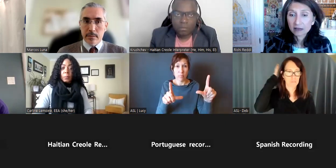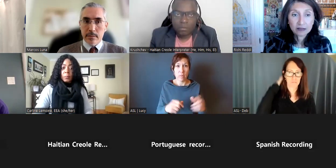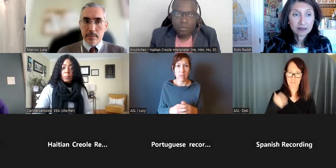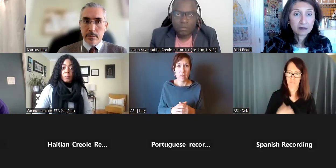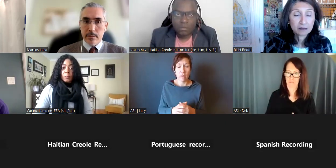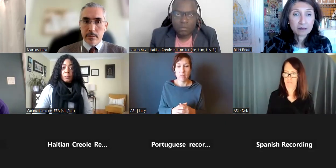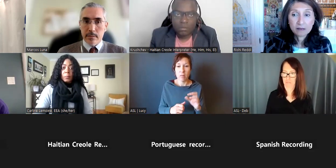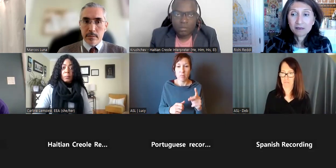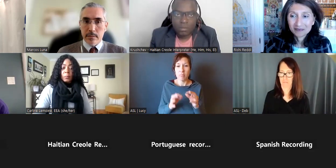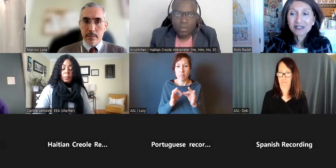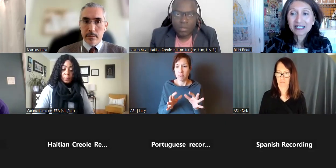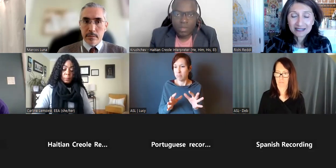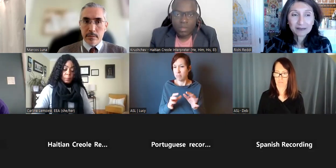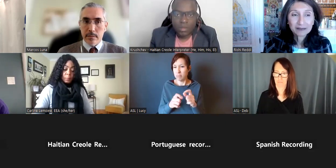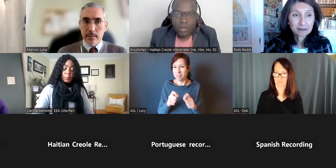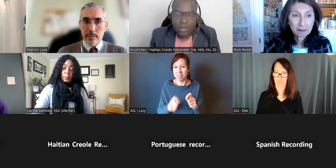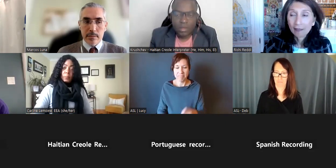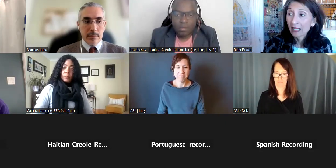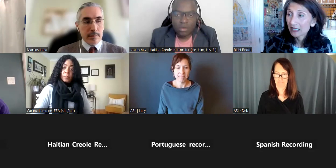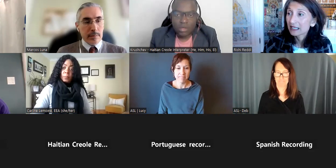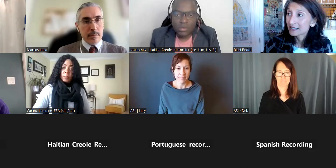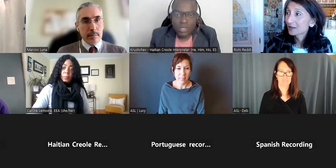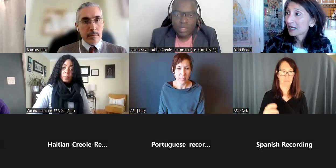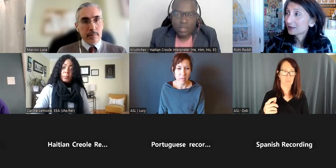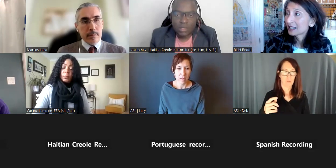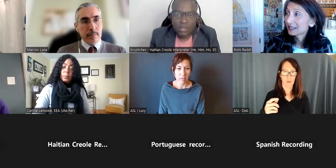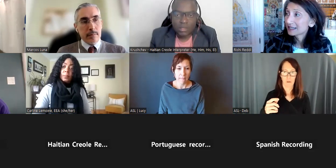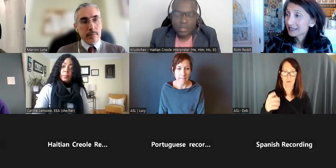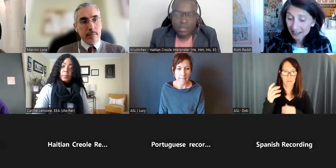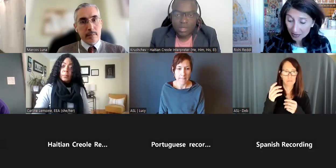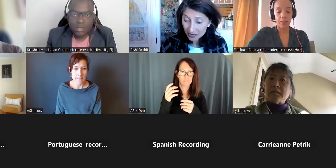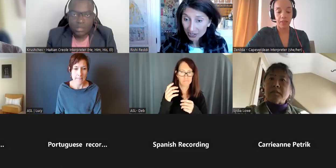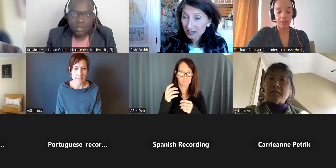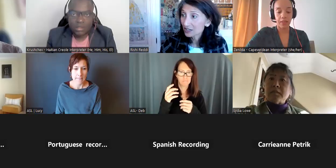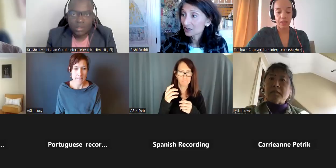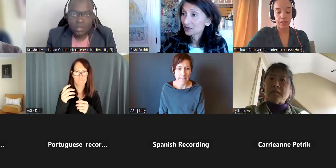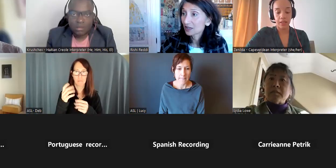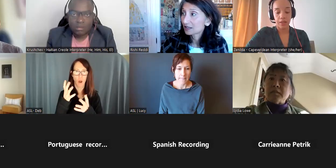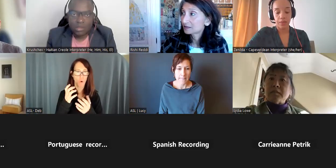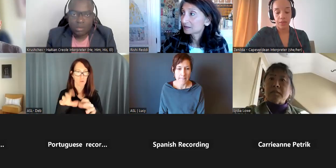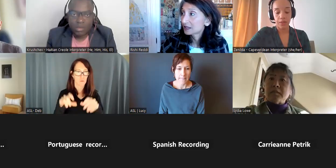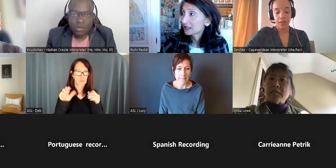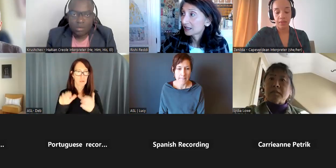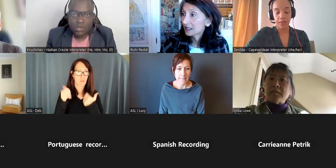council members who have to drop off. So we should end shortly. I would like to take a motion to